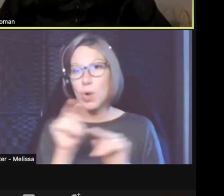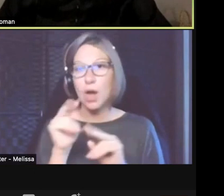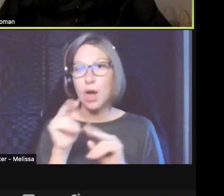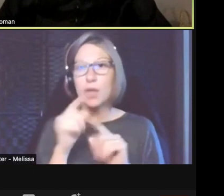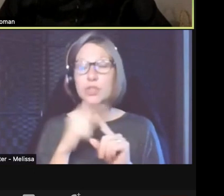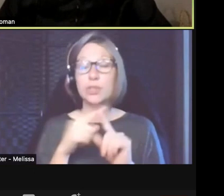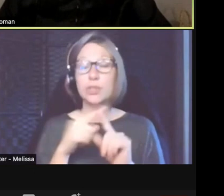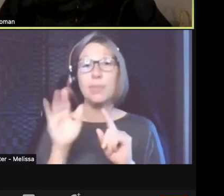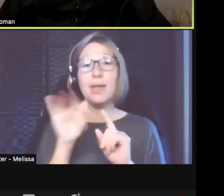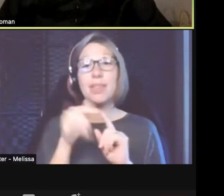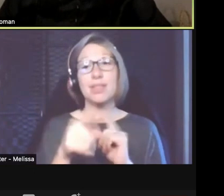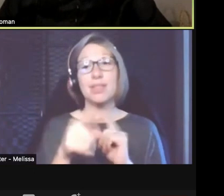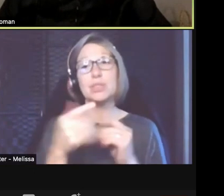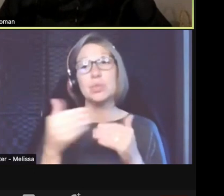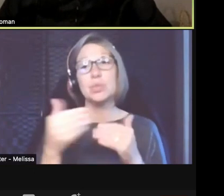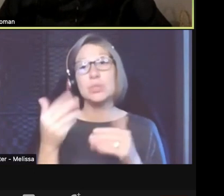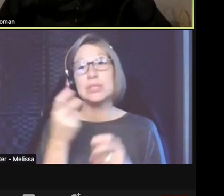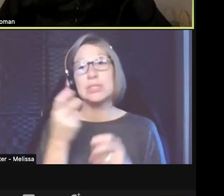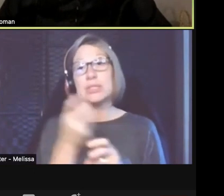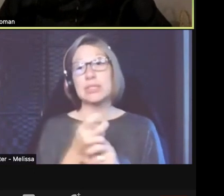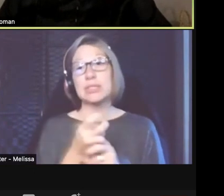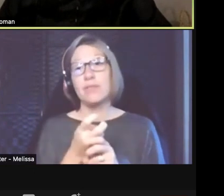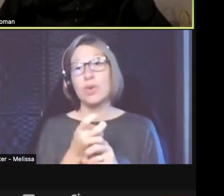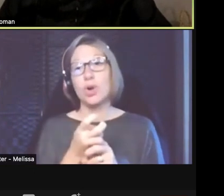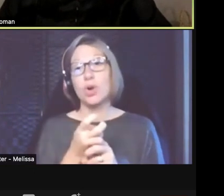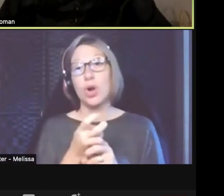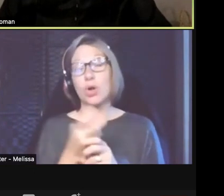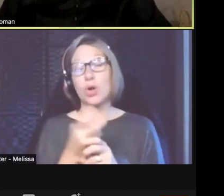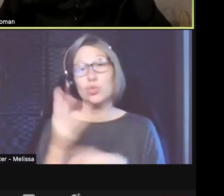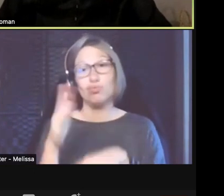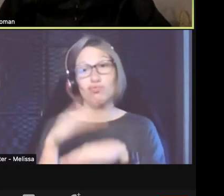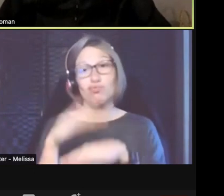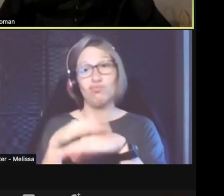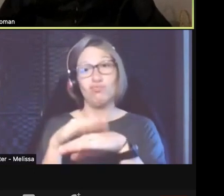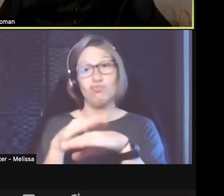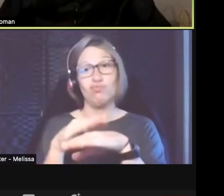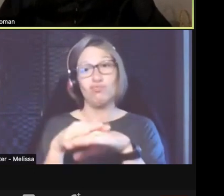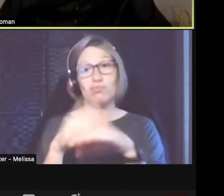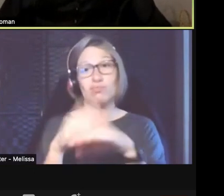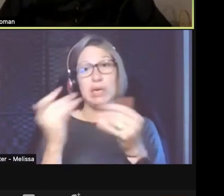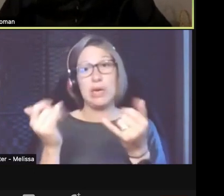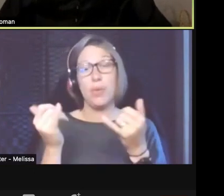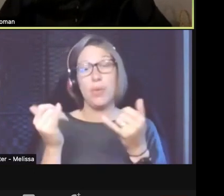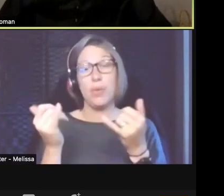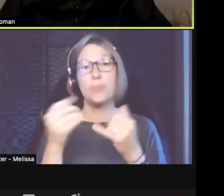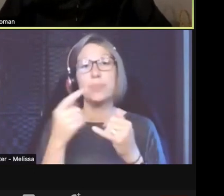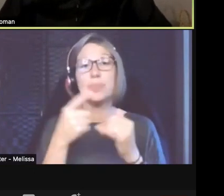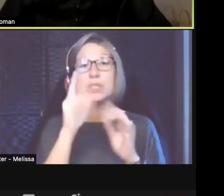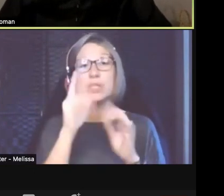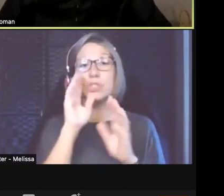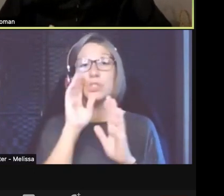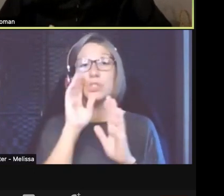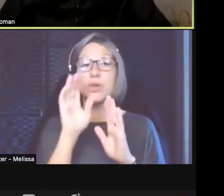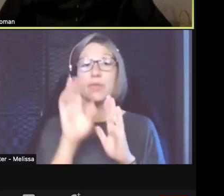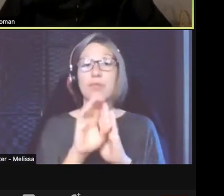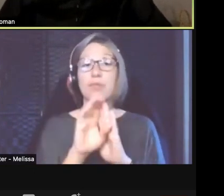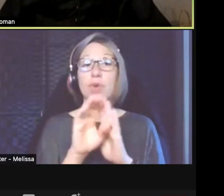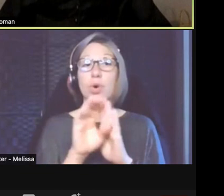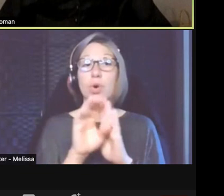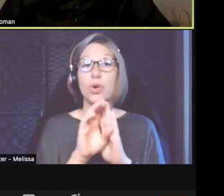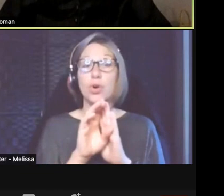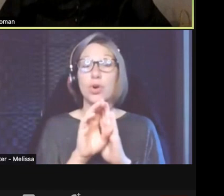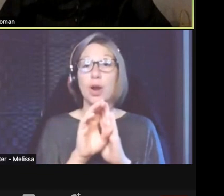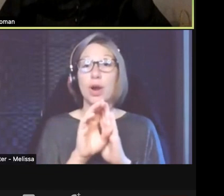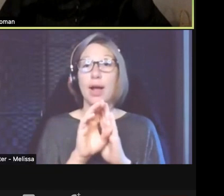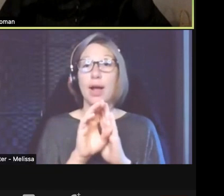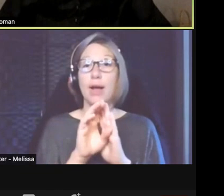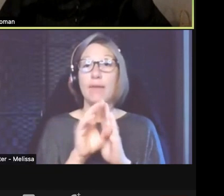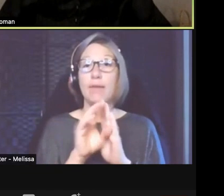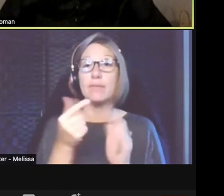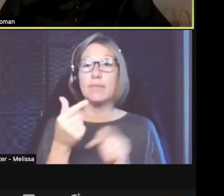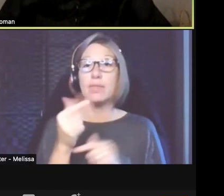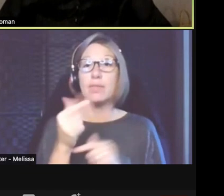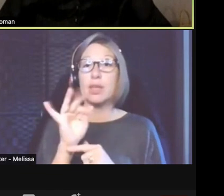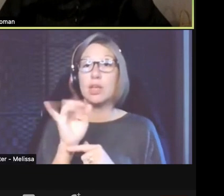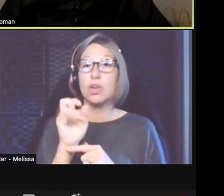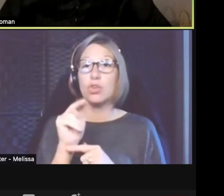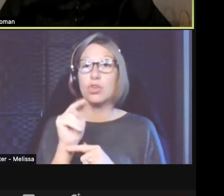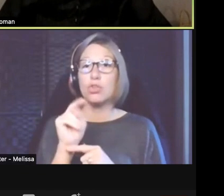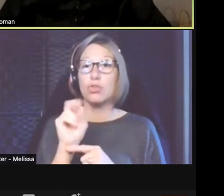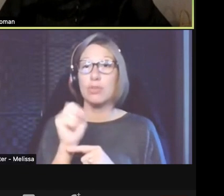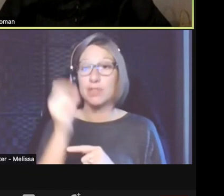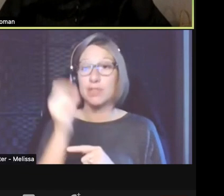especially difficult. And so I'm going to just warn you right now. This is a photograph that Griffin's grandfather took in the backyard of a